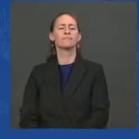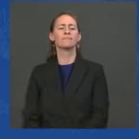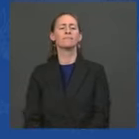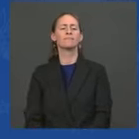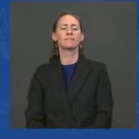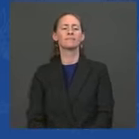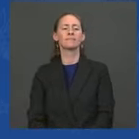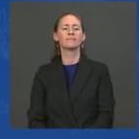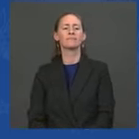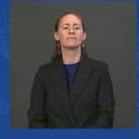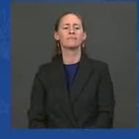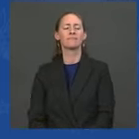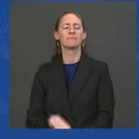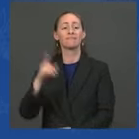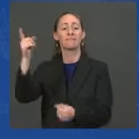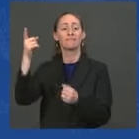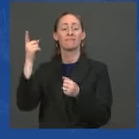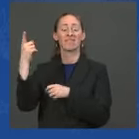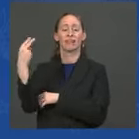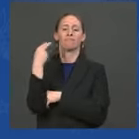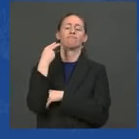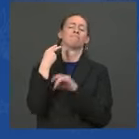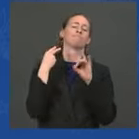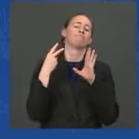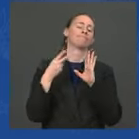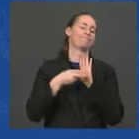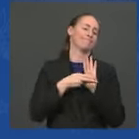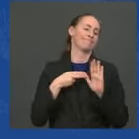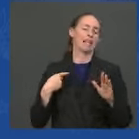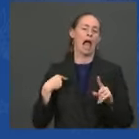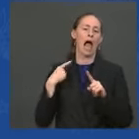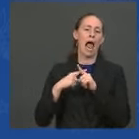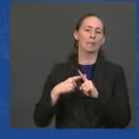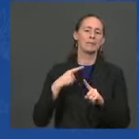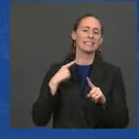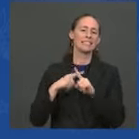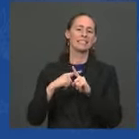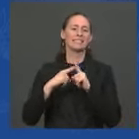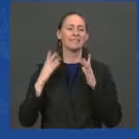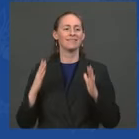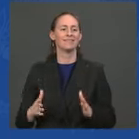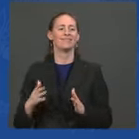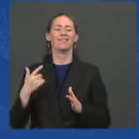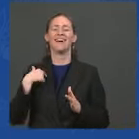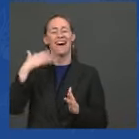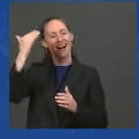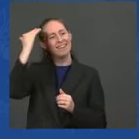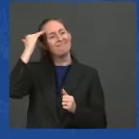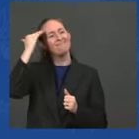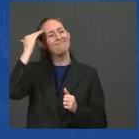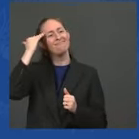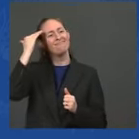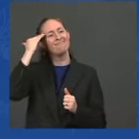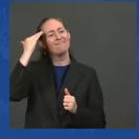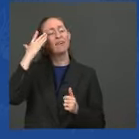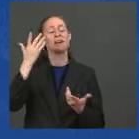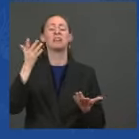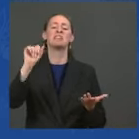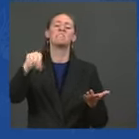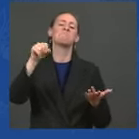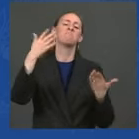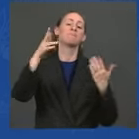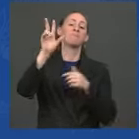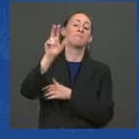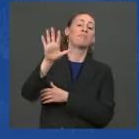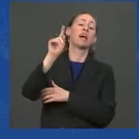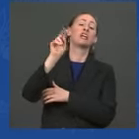But I'm convinced we're going to get this done. I'm convinced we're going to get it done. We're not going to get $3.5 trillion. We'll get less